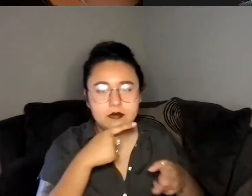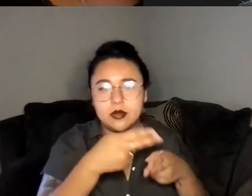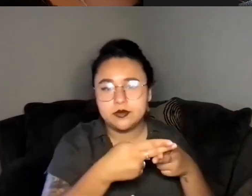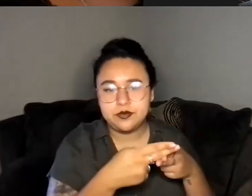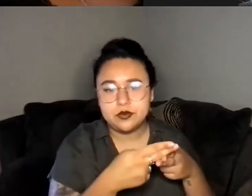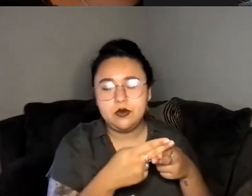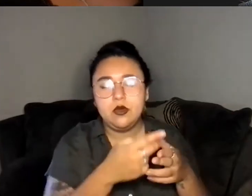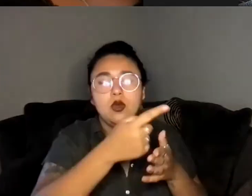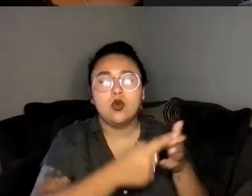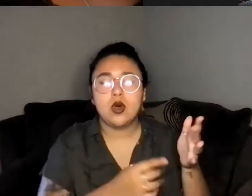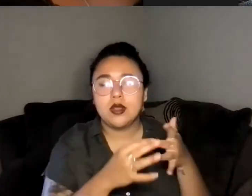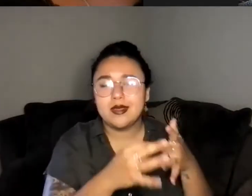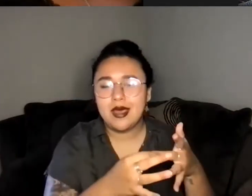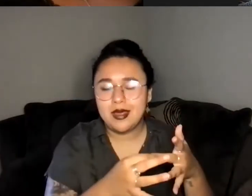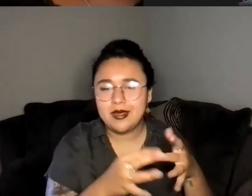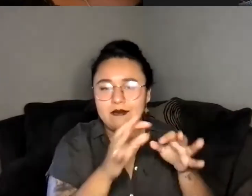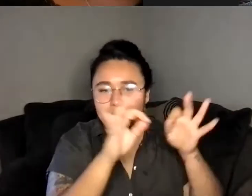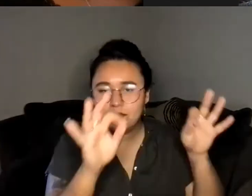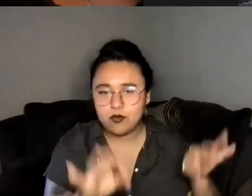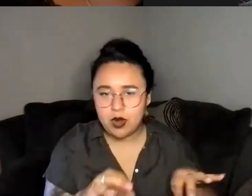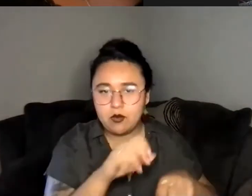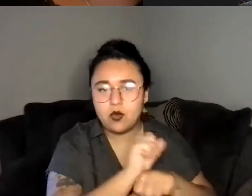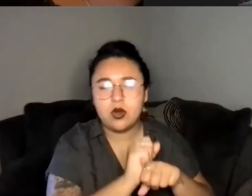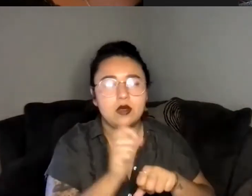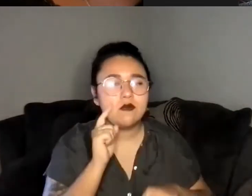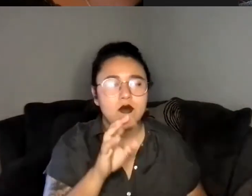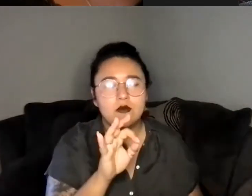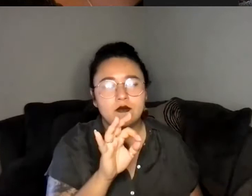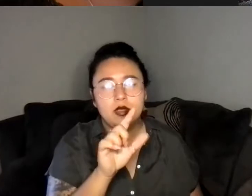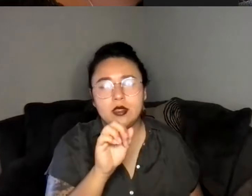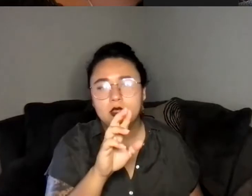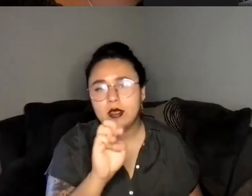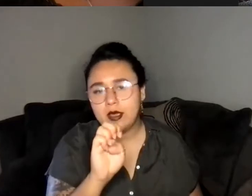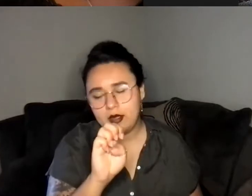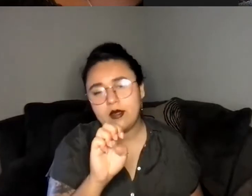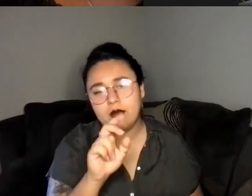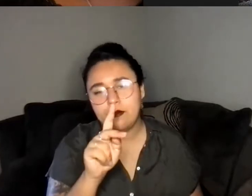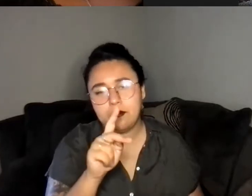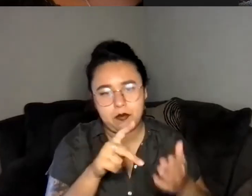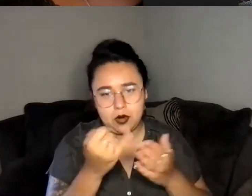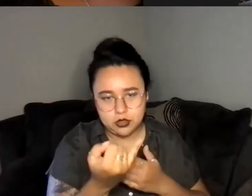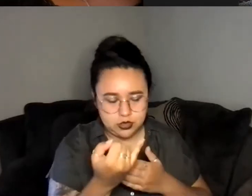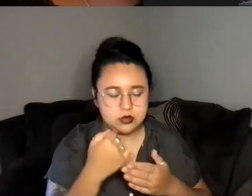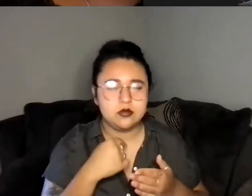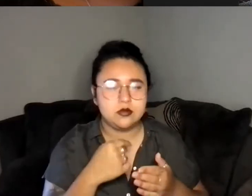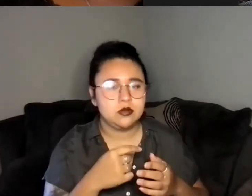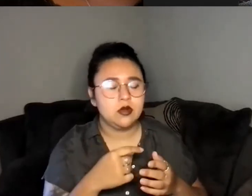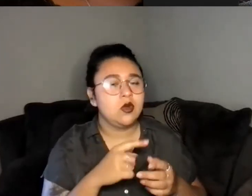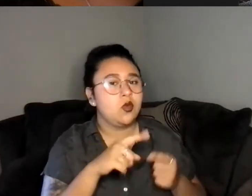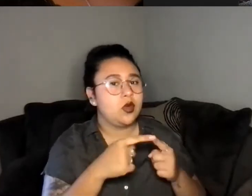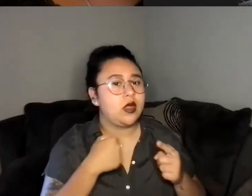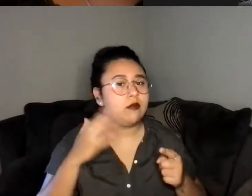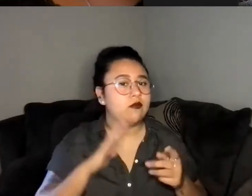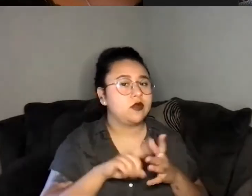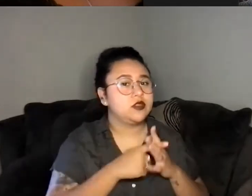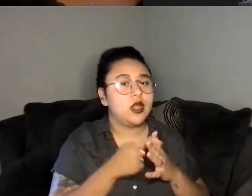what are like the guiding frameworks for the FLAIR project, as it was when I started and that you have continued.